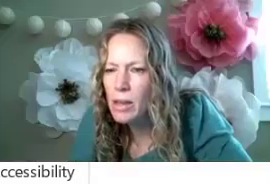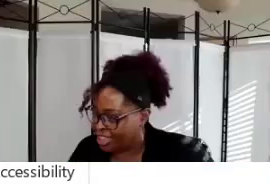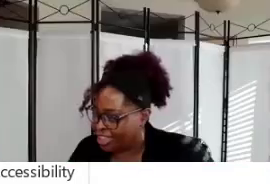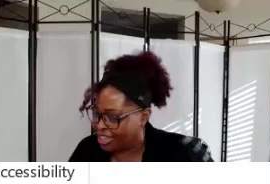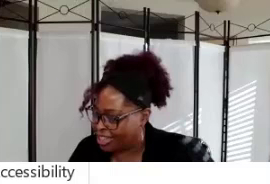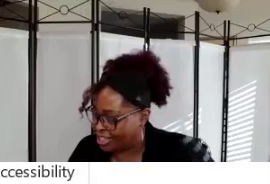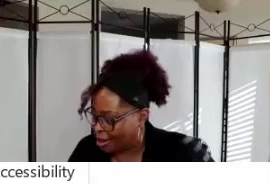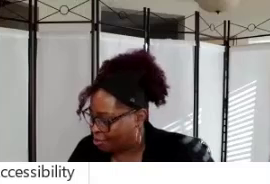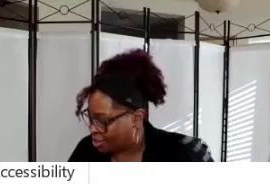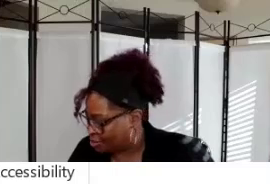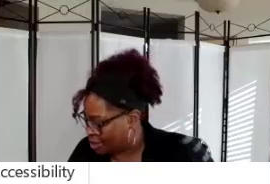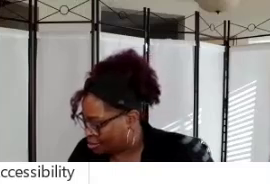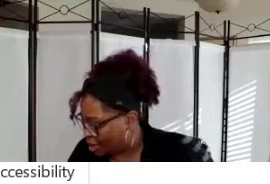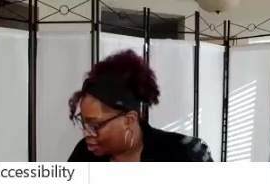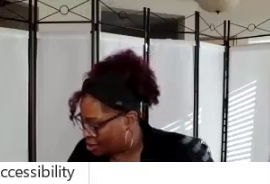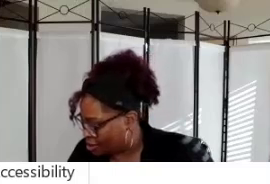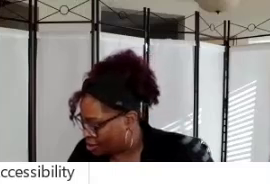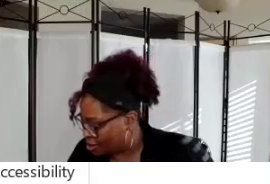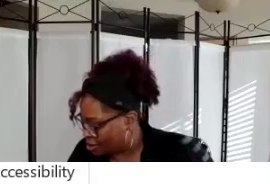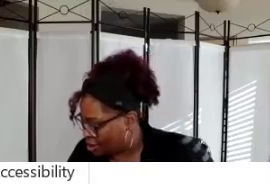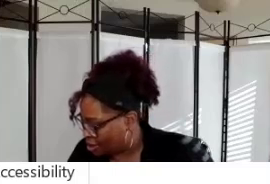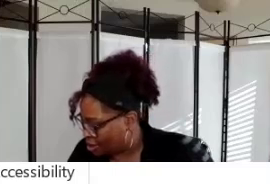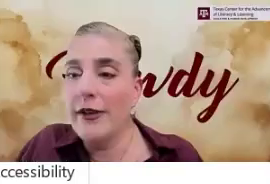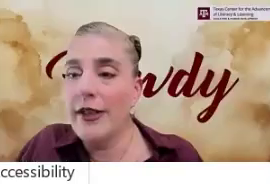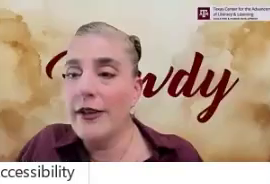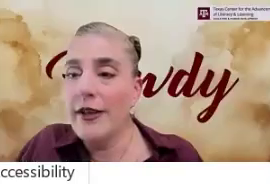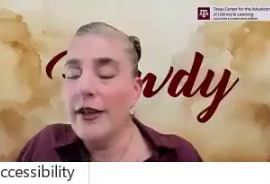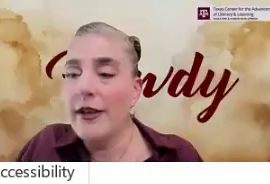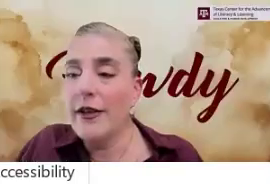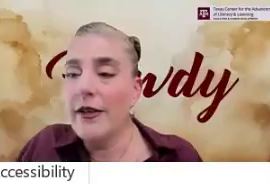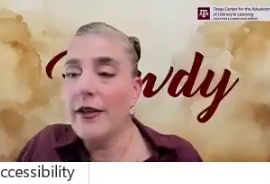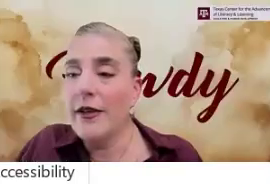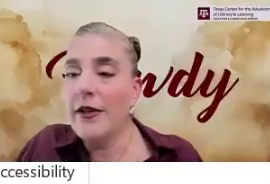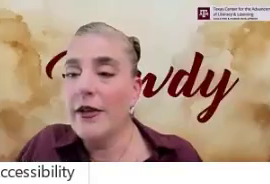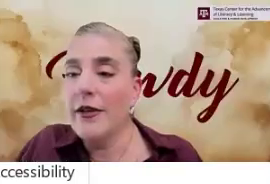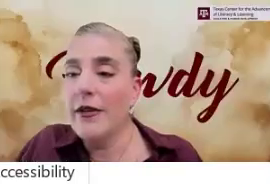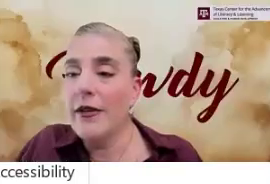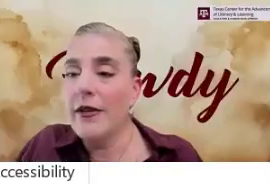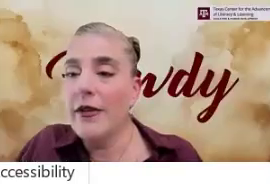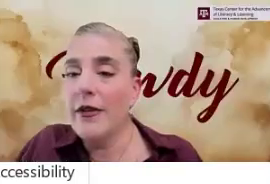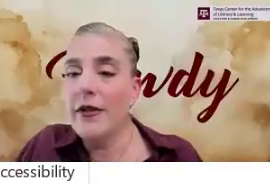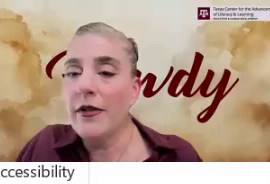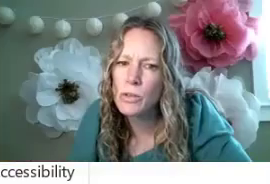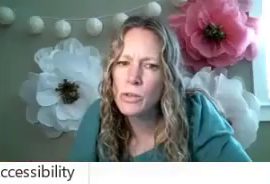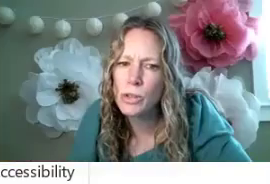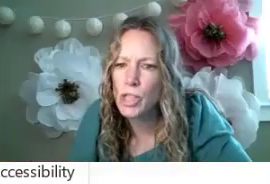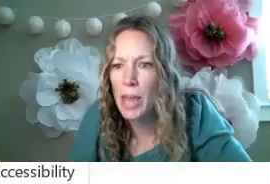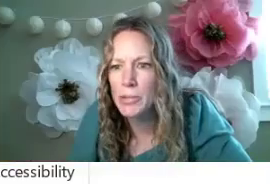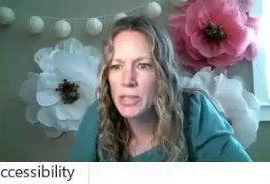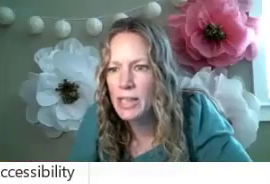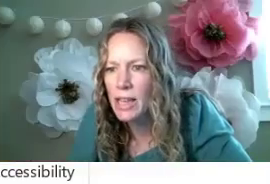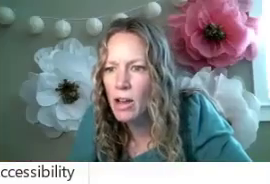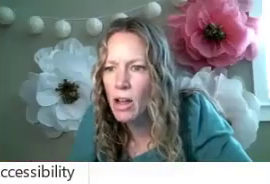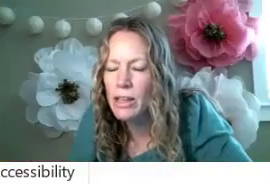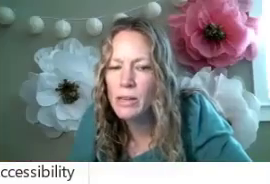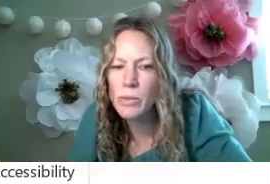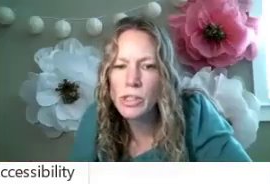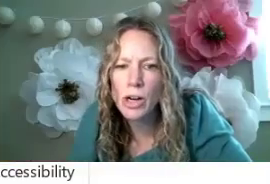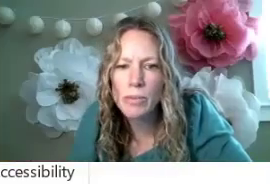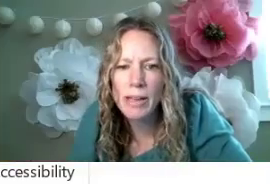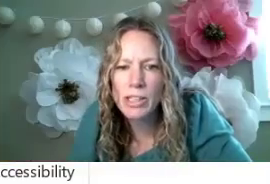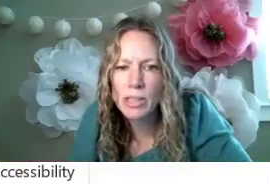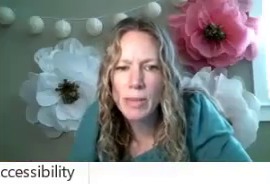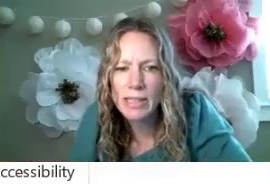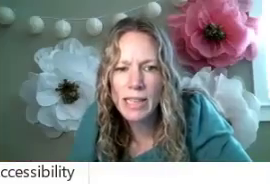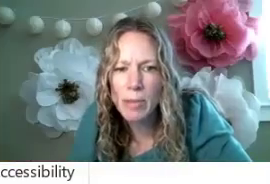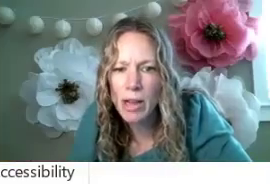didn't change anything. I put something in the box. Why It is it? changes I don't for know. my picture, but not for my Google shapes, as they call it, which